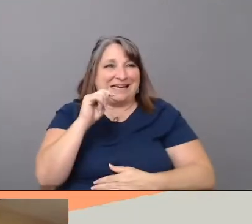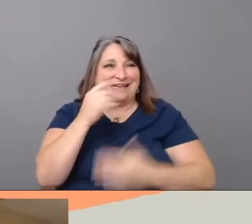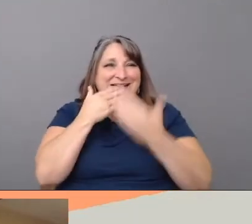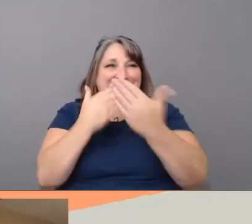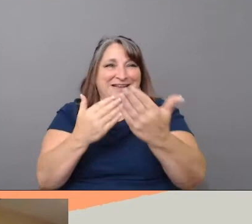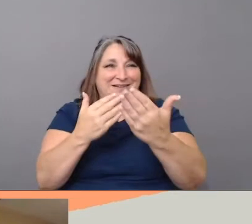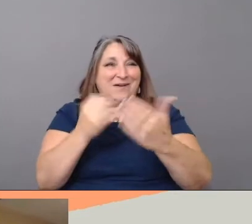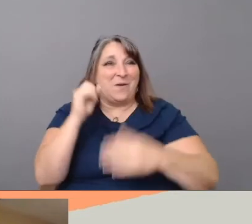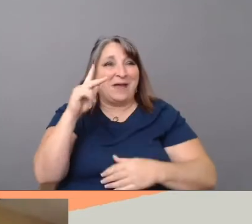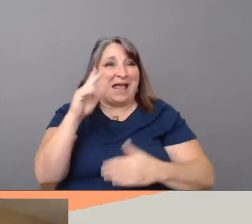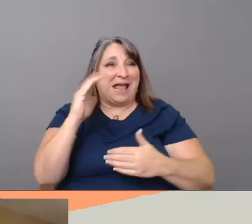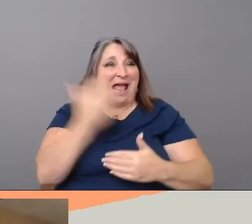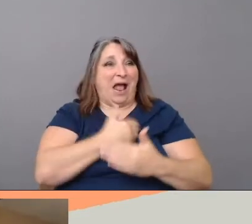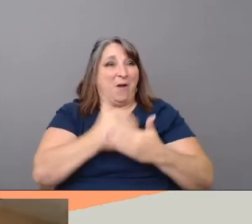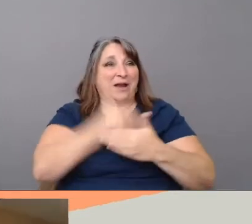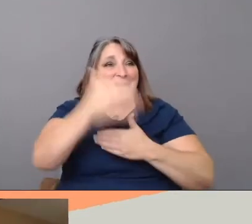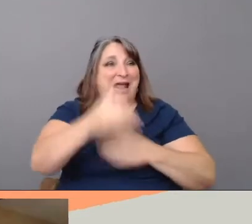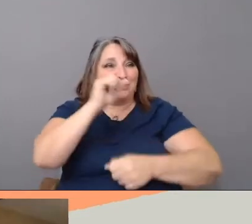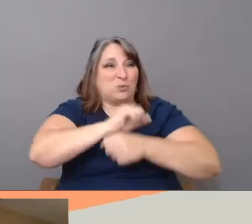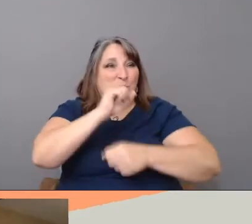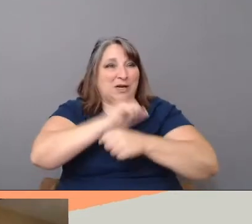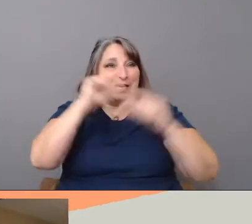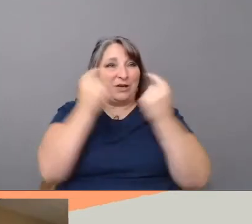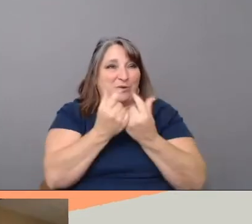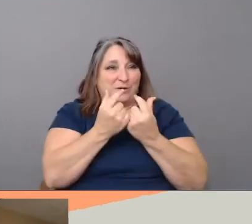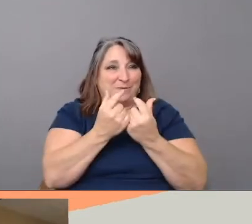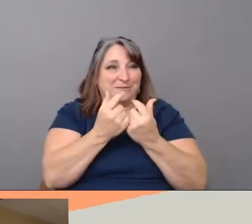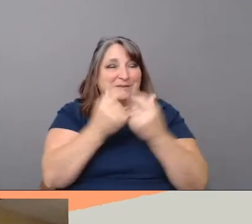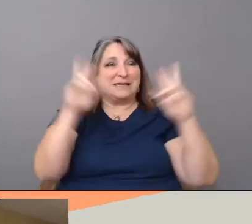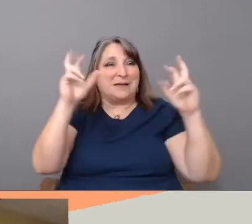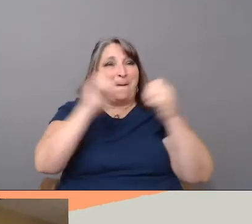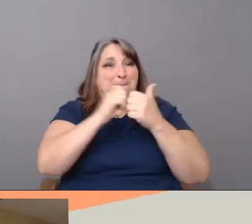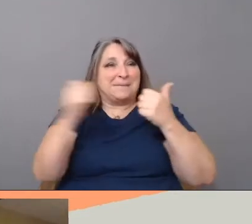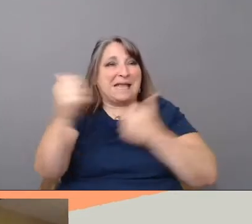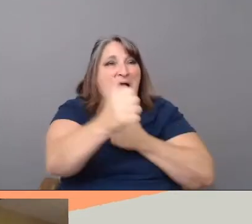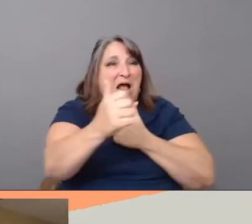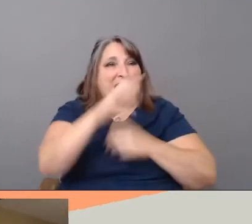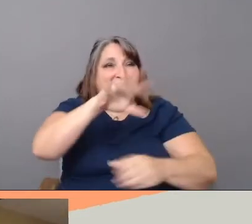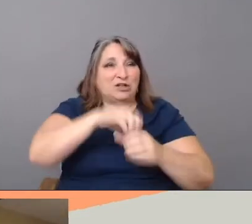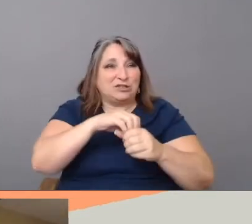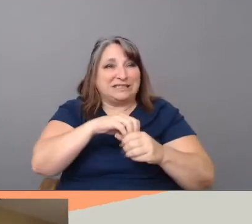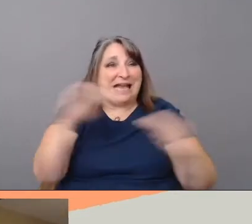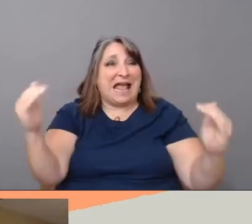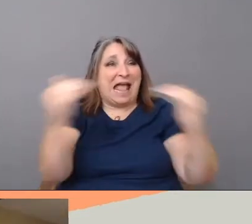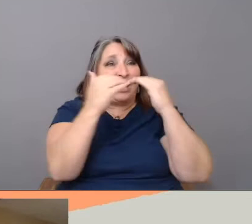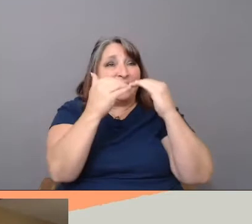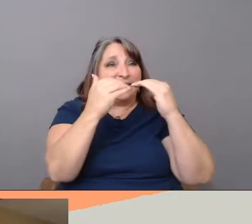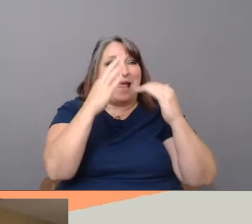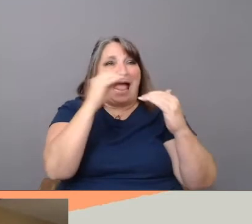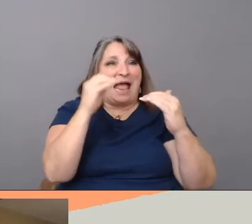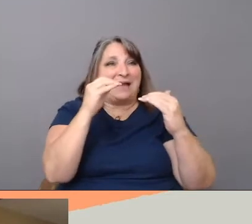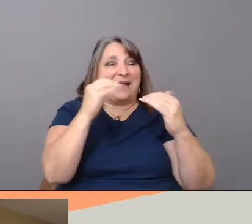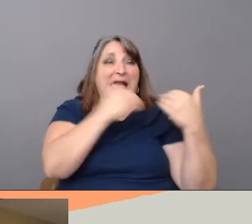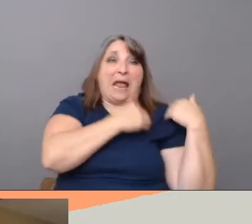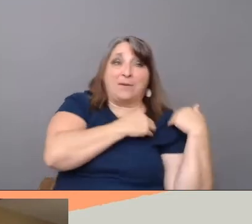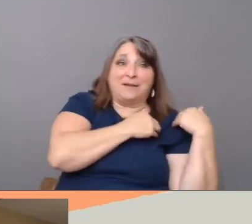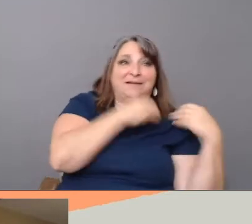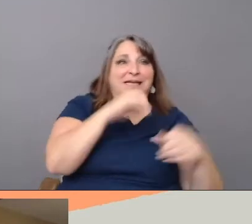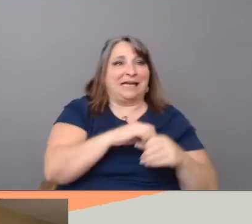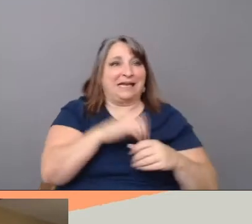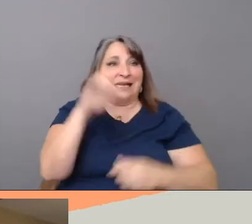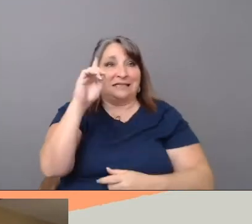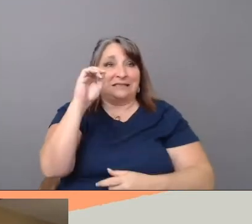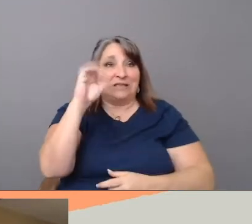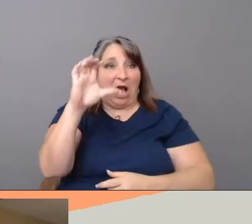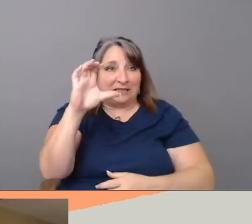Okay, our next working group, Beyond Inclusion, Equity and Accountability in Docs. This group is taking a